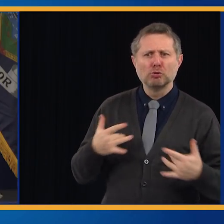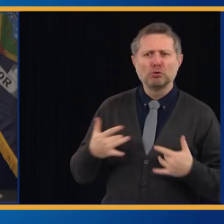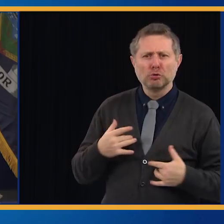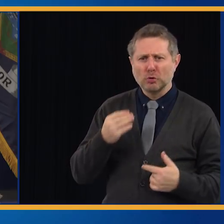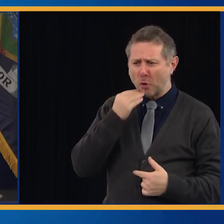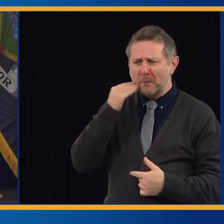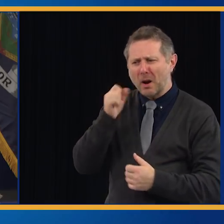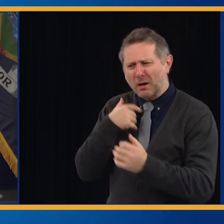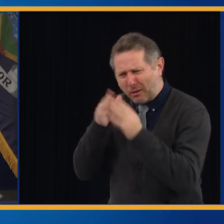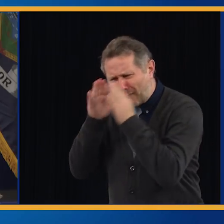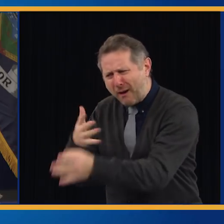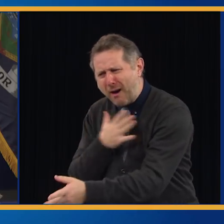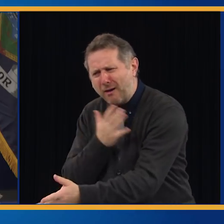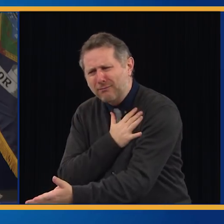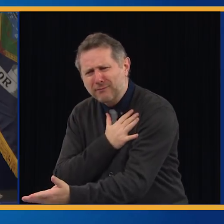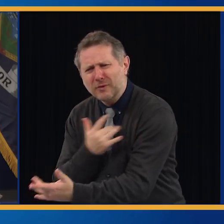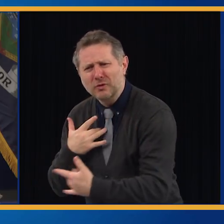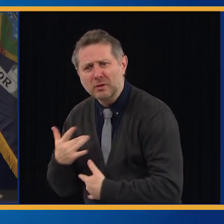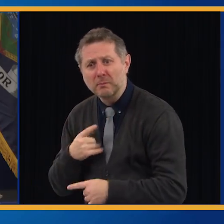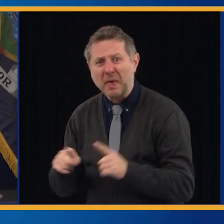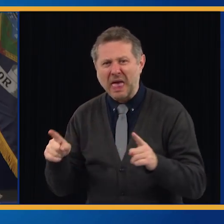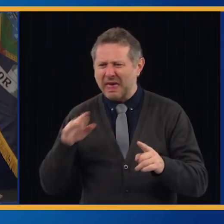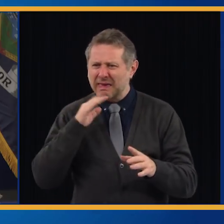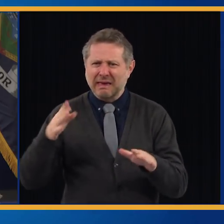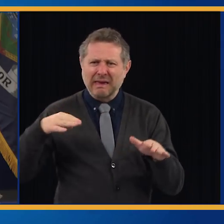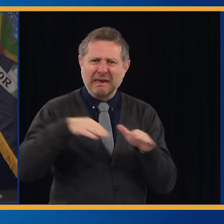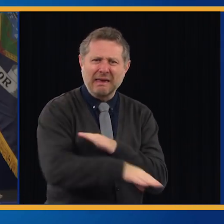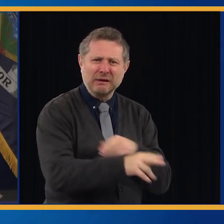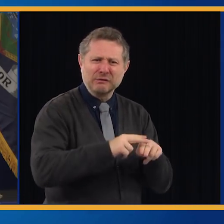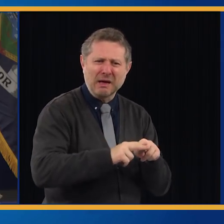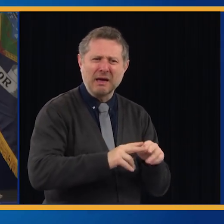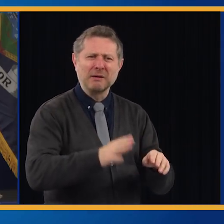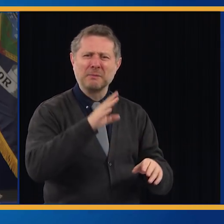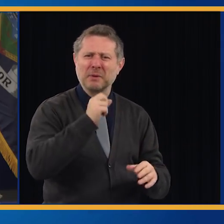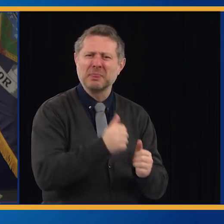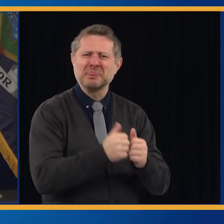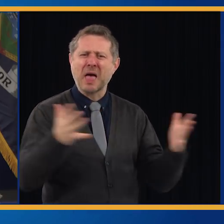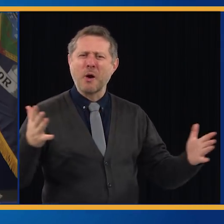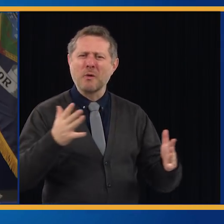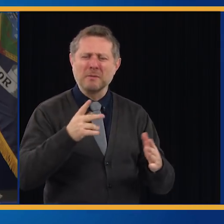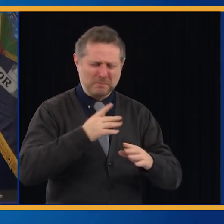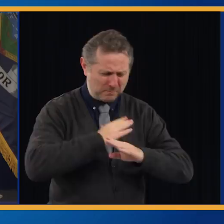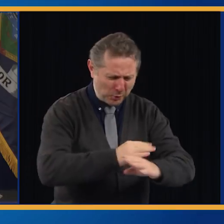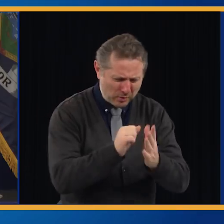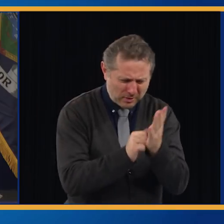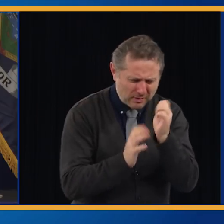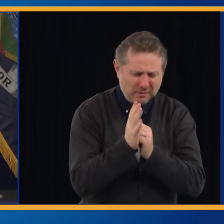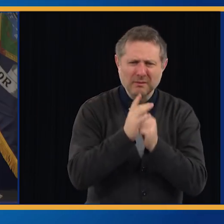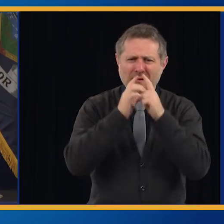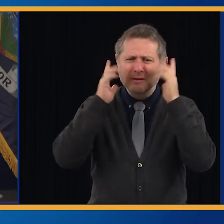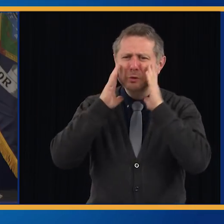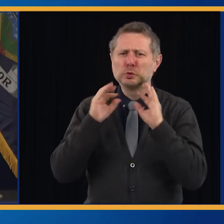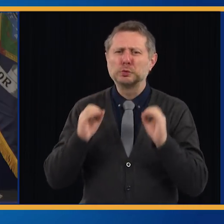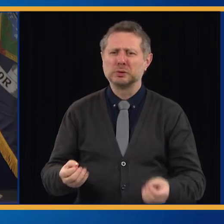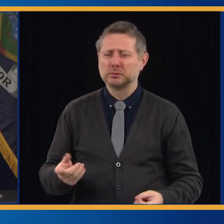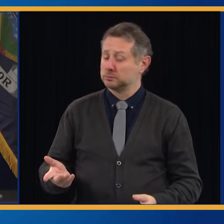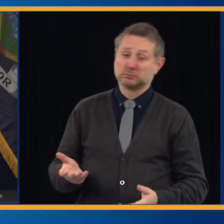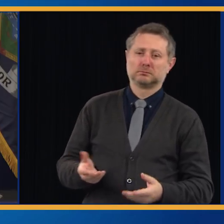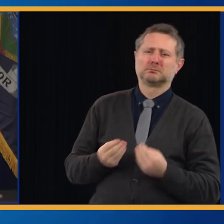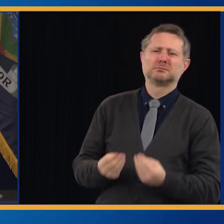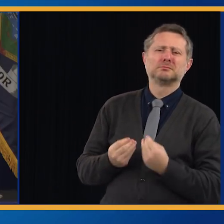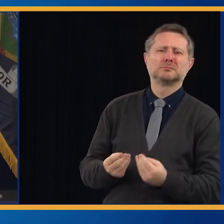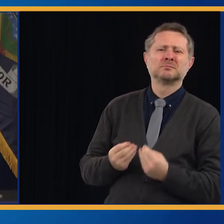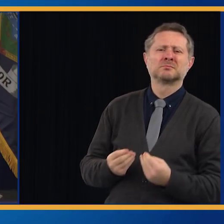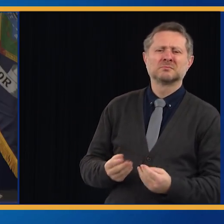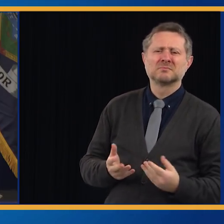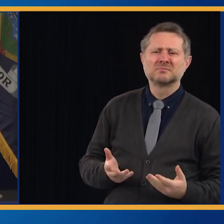trains without protection in this epidemic of the COVID virus? No, we